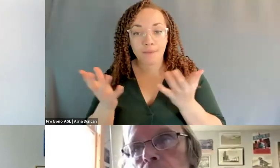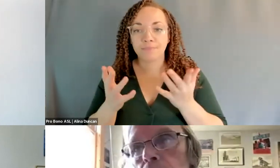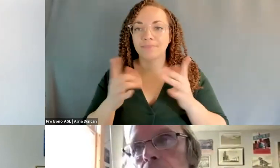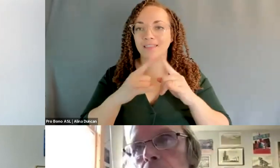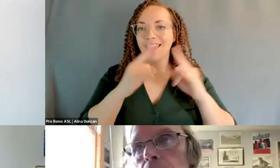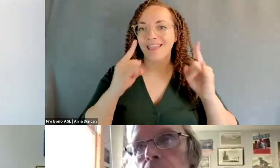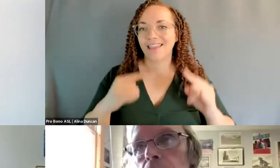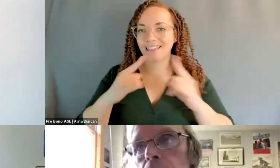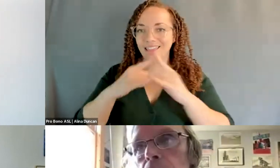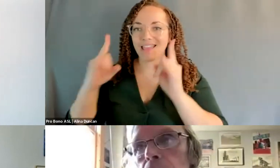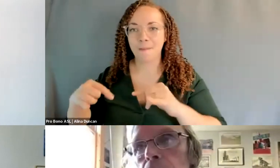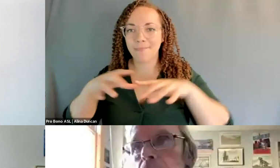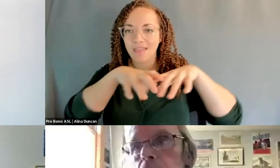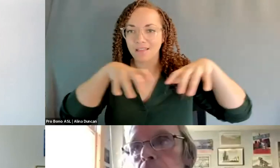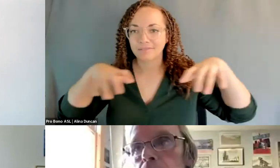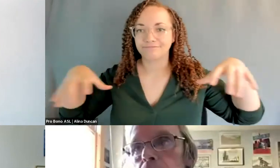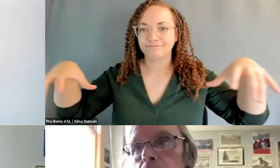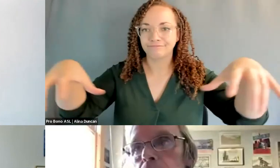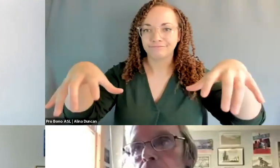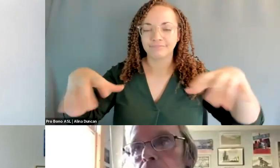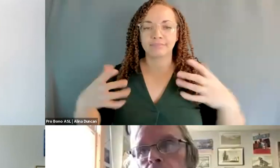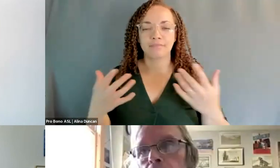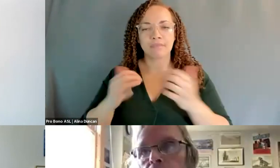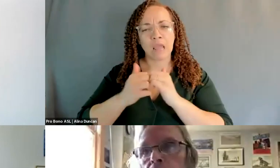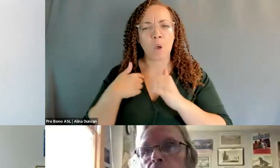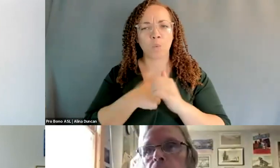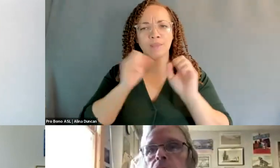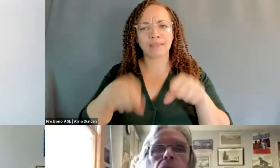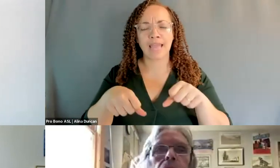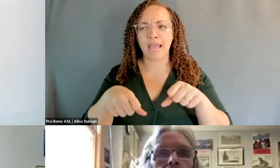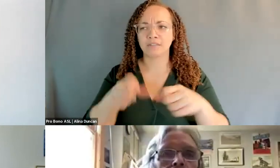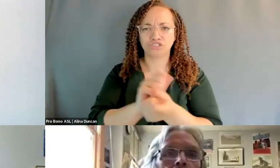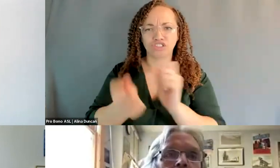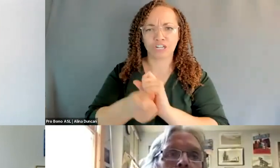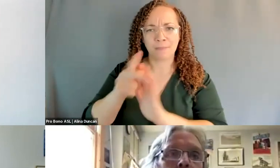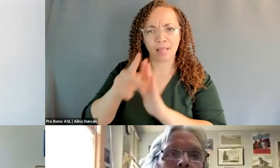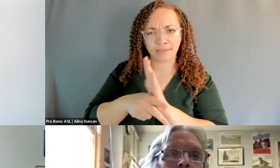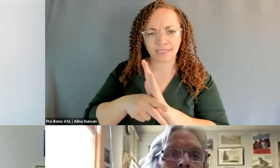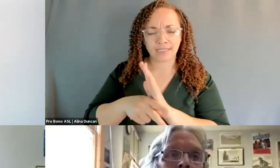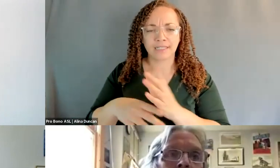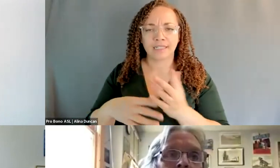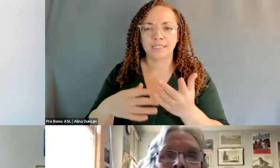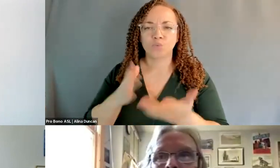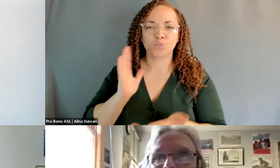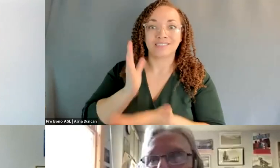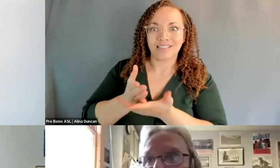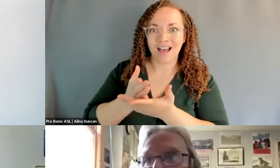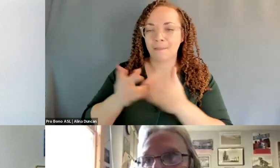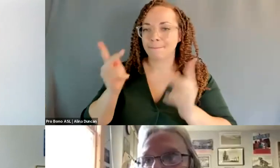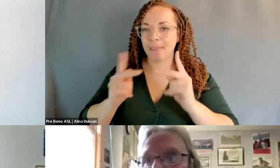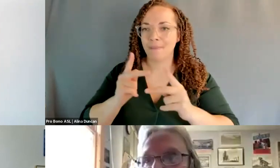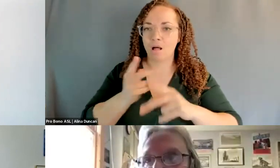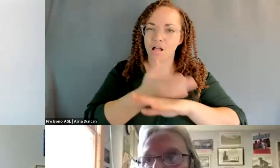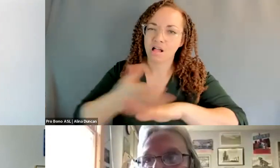encampment sweeps and asked how we can shift policy to stop the sweeps, to stop the criminalization we're